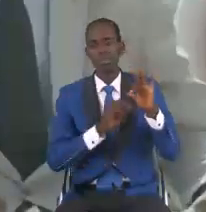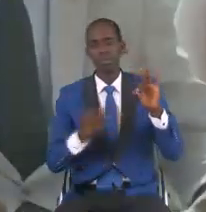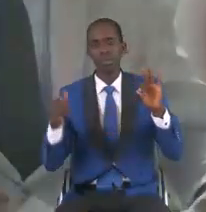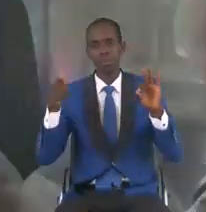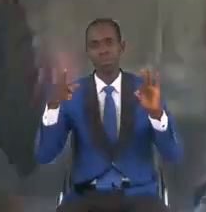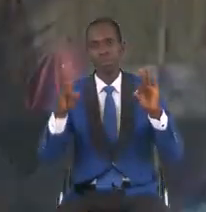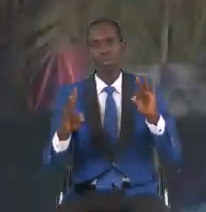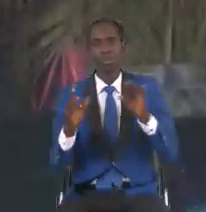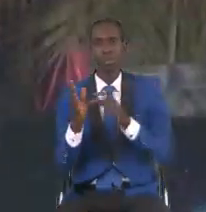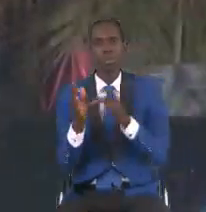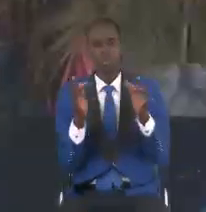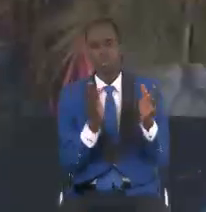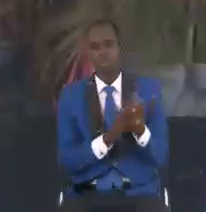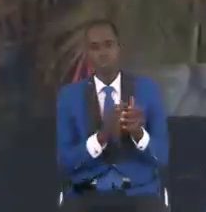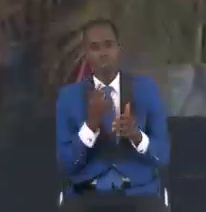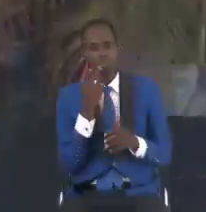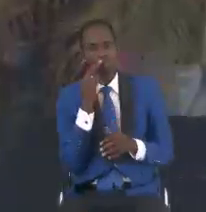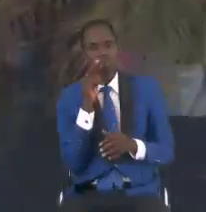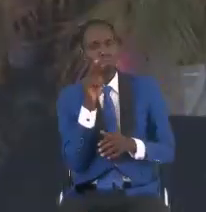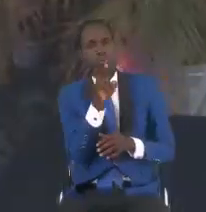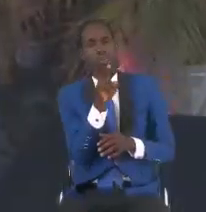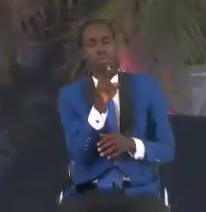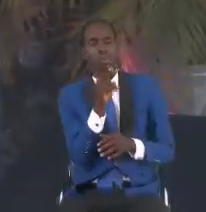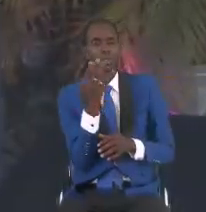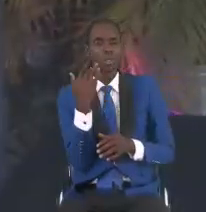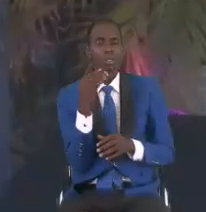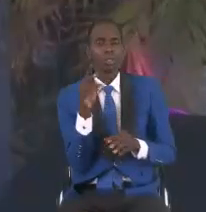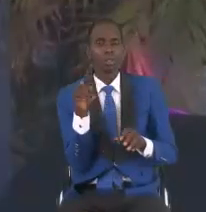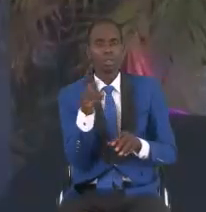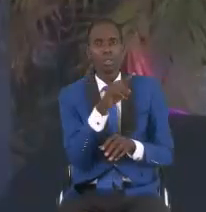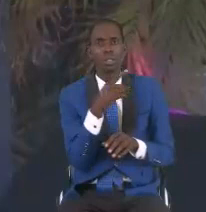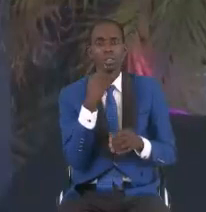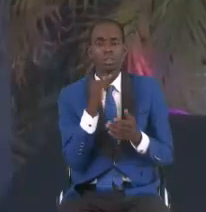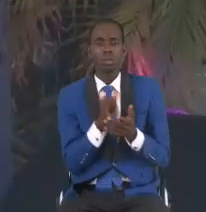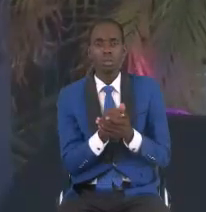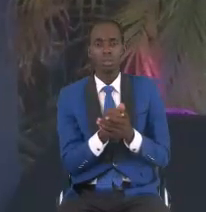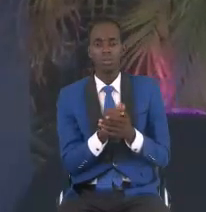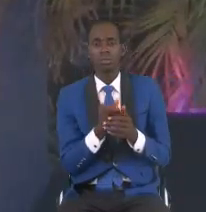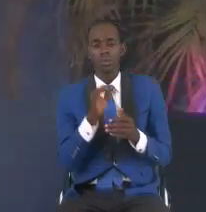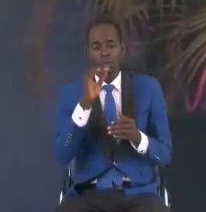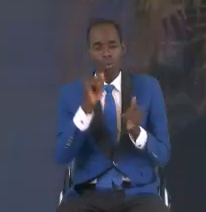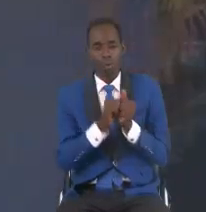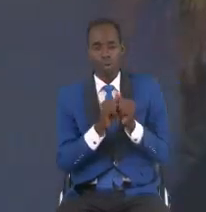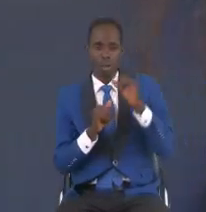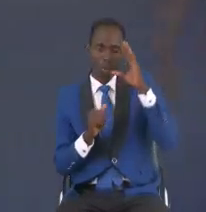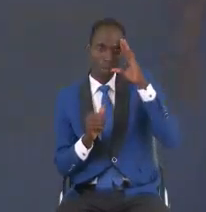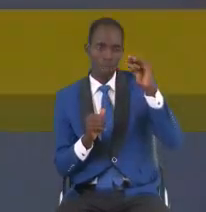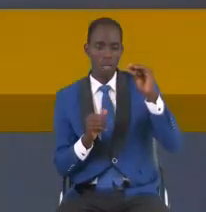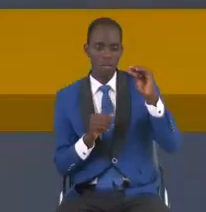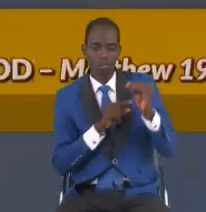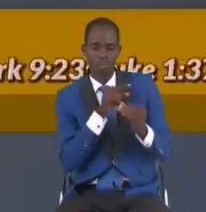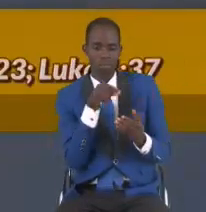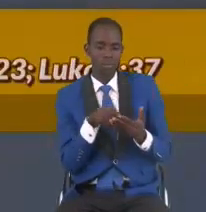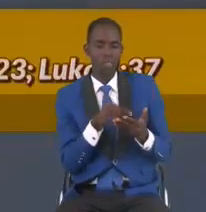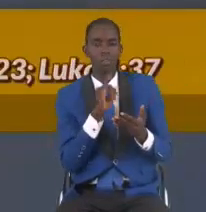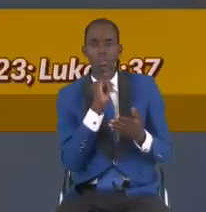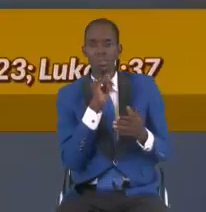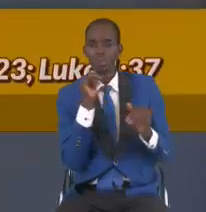Jesus beheld them and said unto them, with men this is impossible,